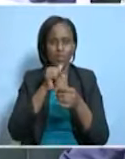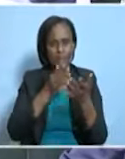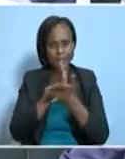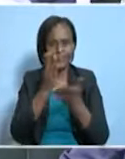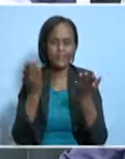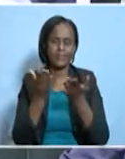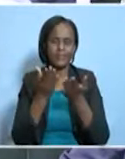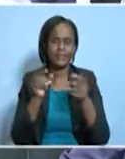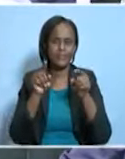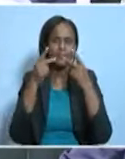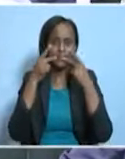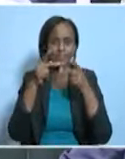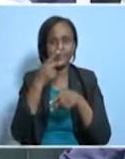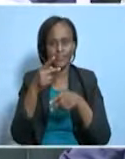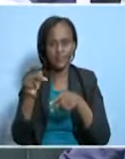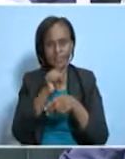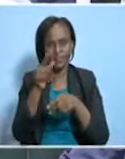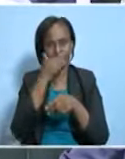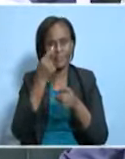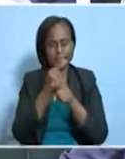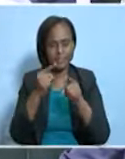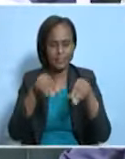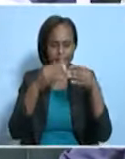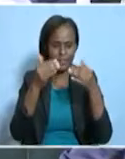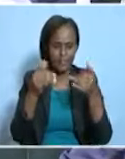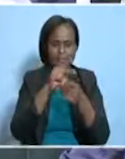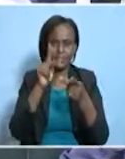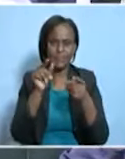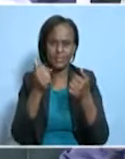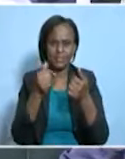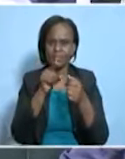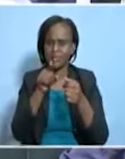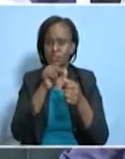progress made on the gassing incidents experienced in the country a few years ago.